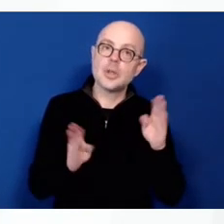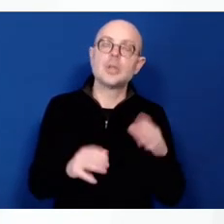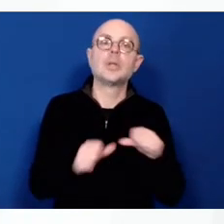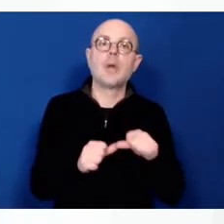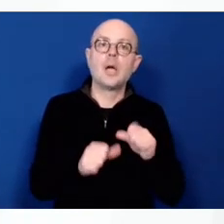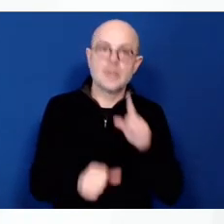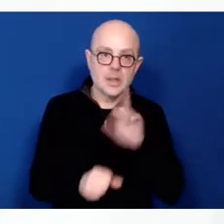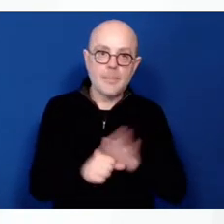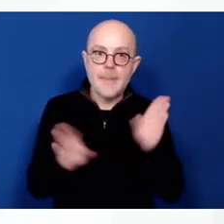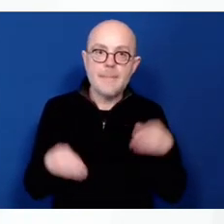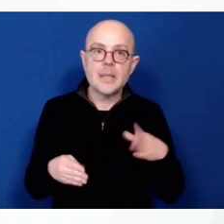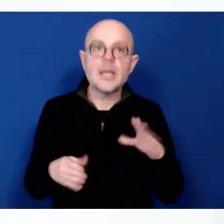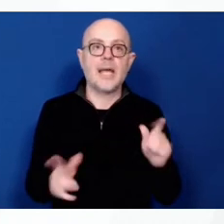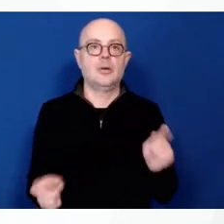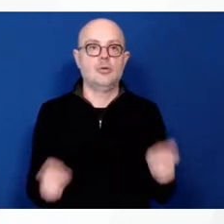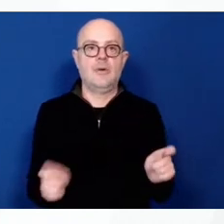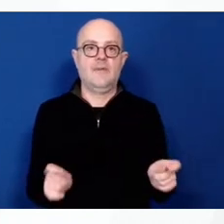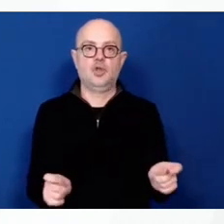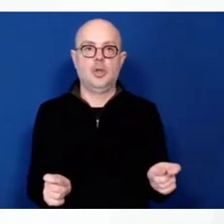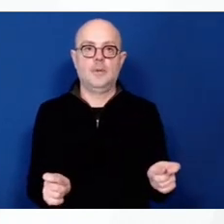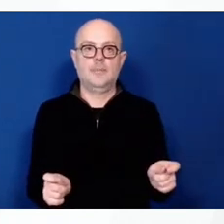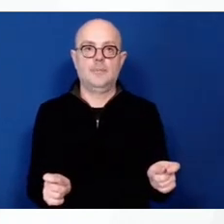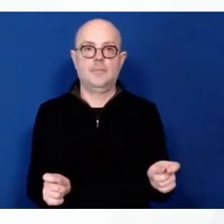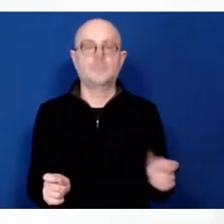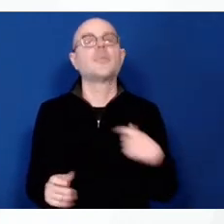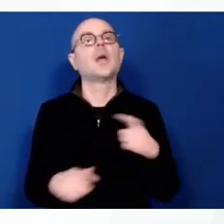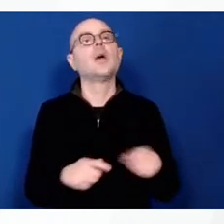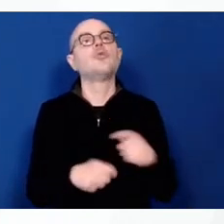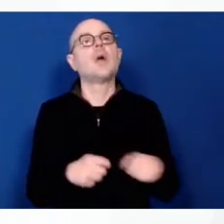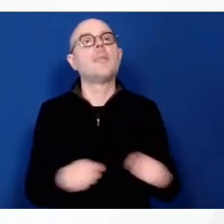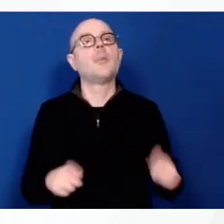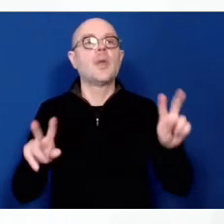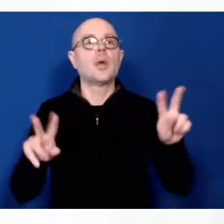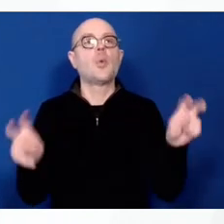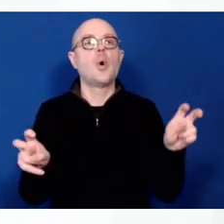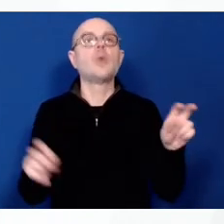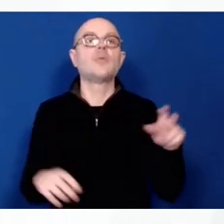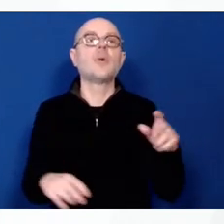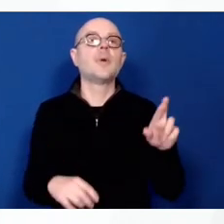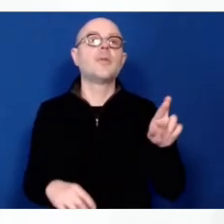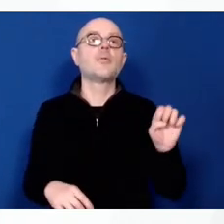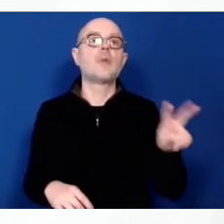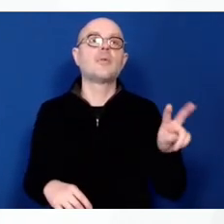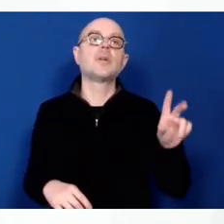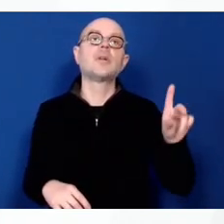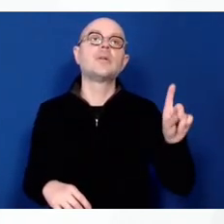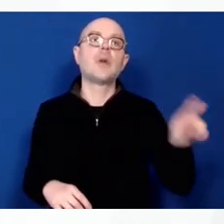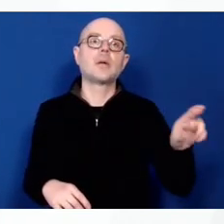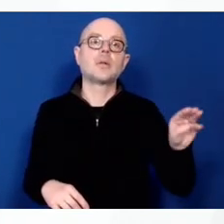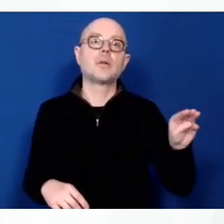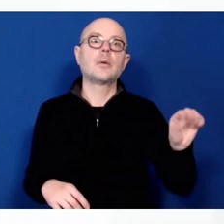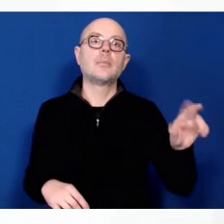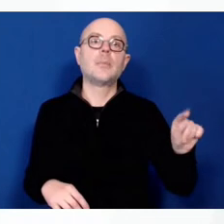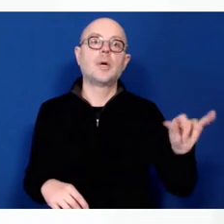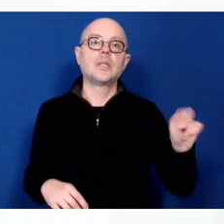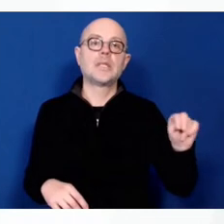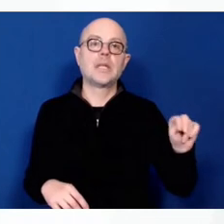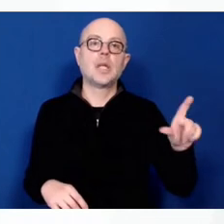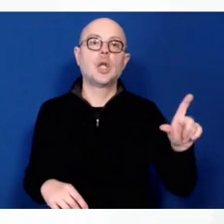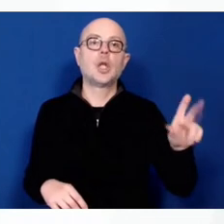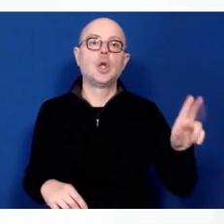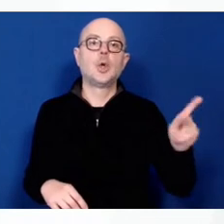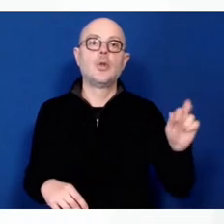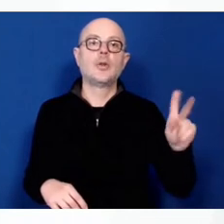revision. I end with a quote from the Reverend Dr. Martin Luther King, Jr. We are